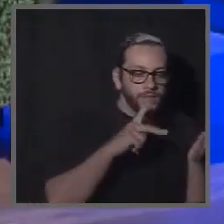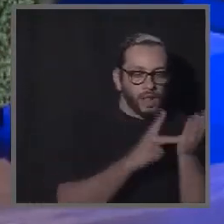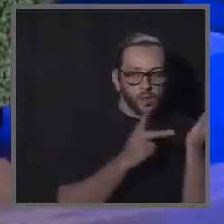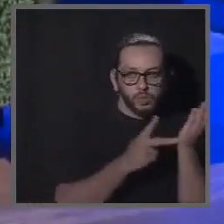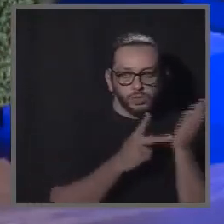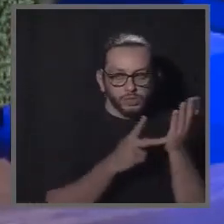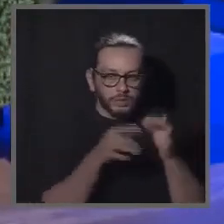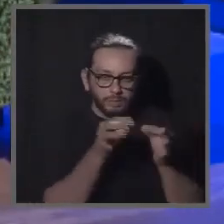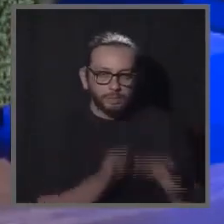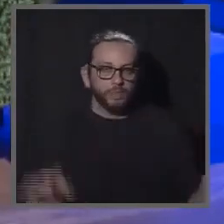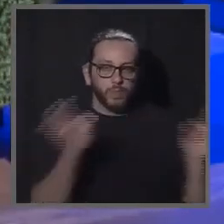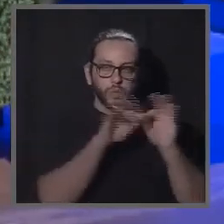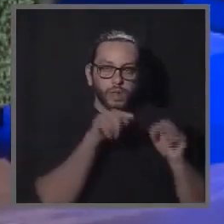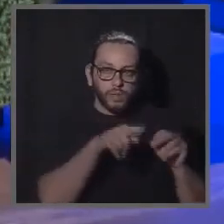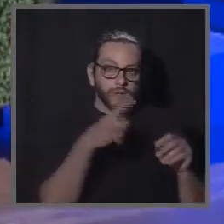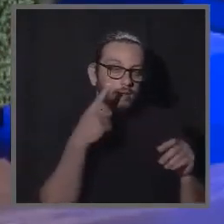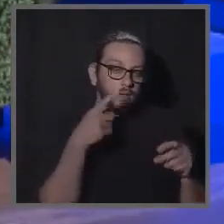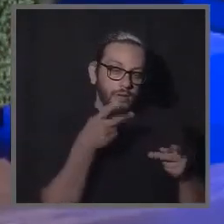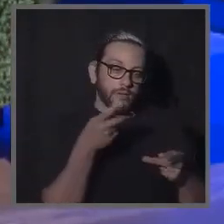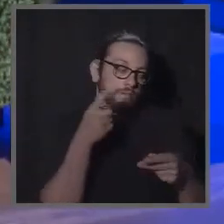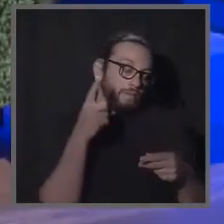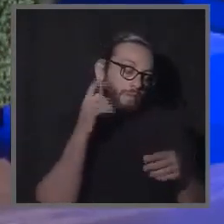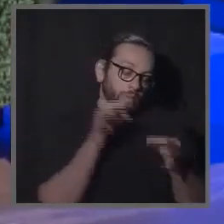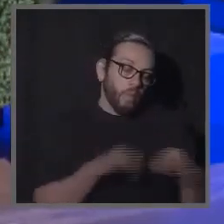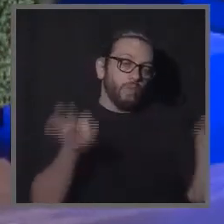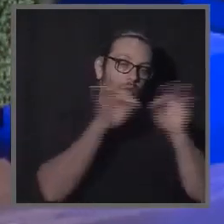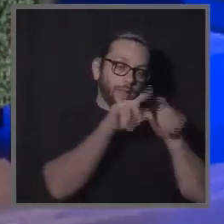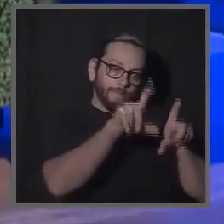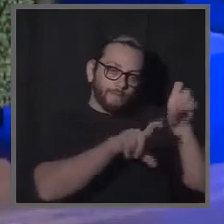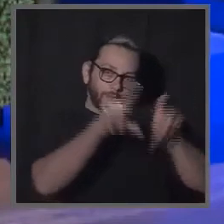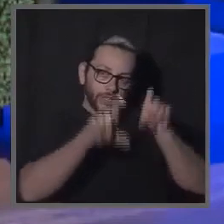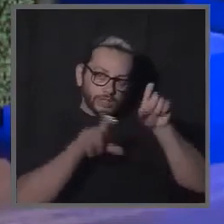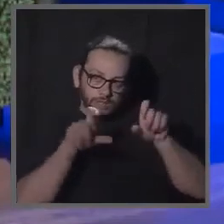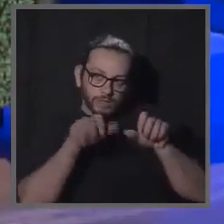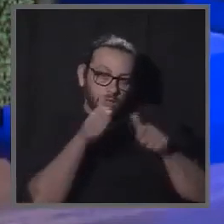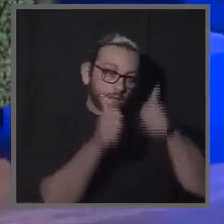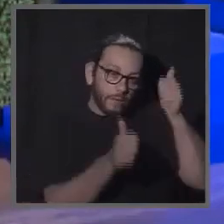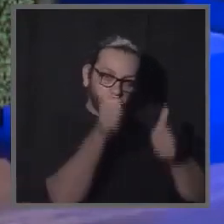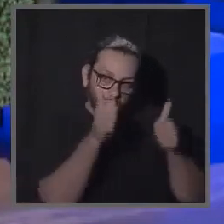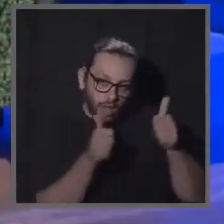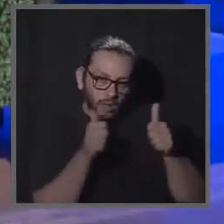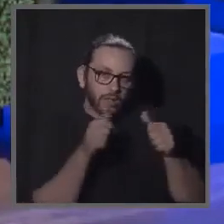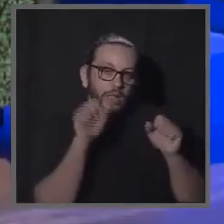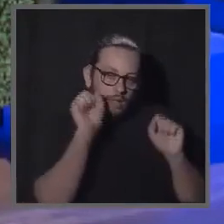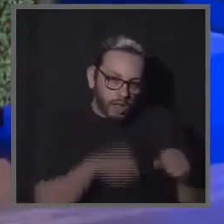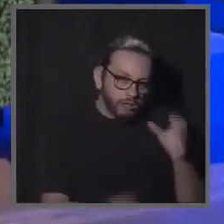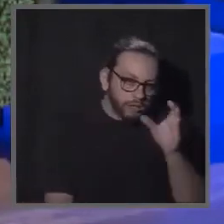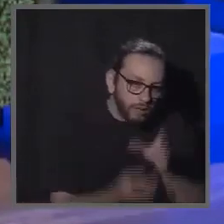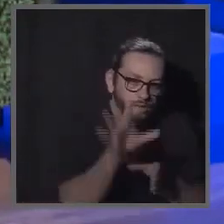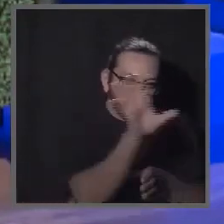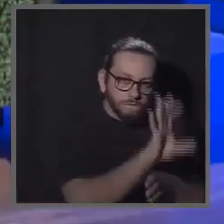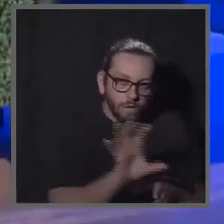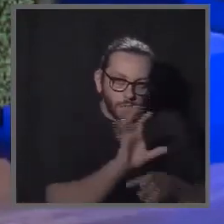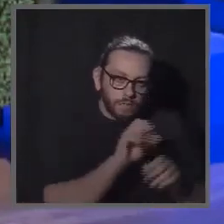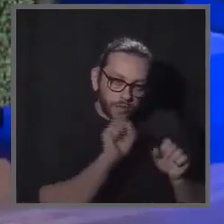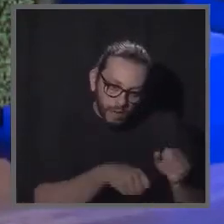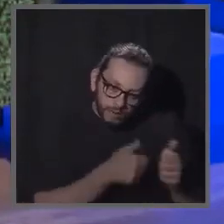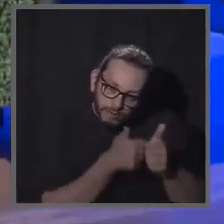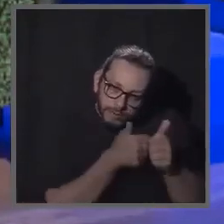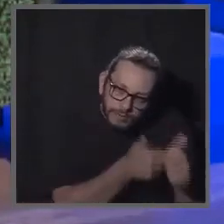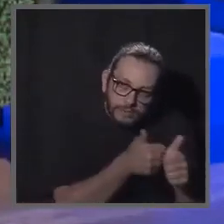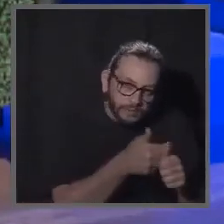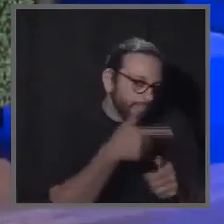and the follow-up of the implementation of cultural policies, creating the proper instruments, the proper tools that will allow